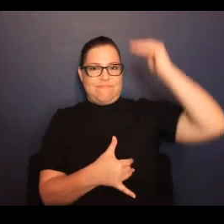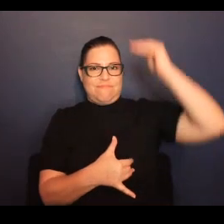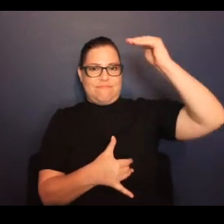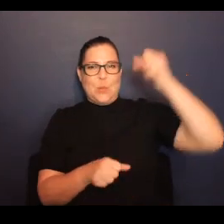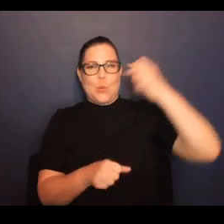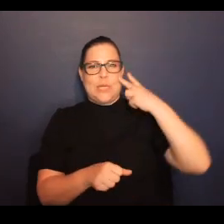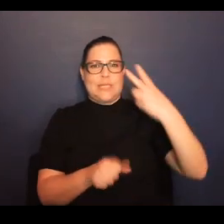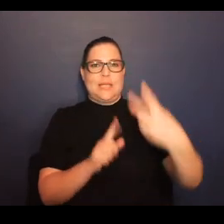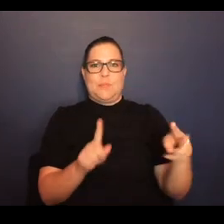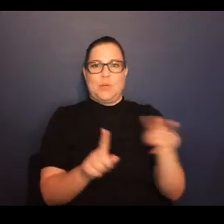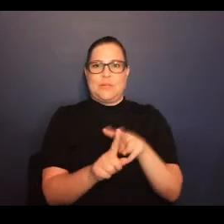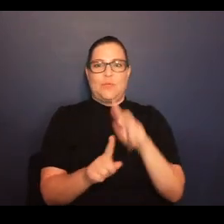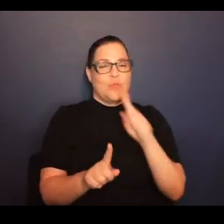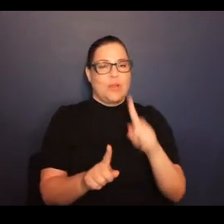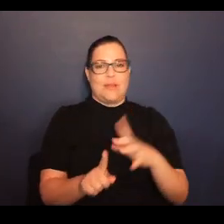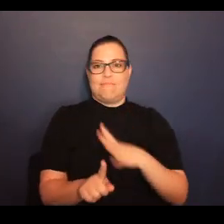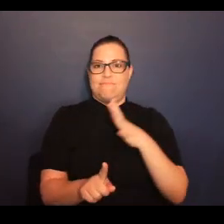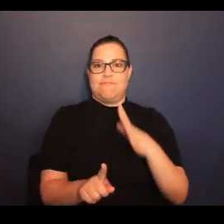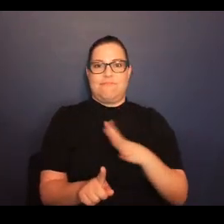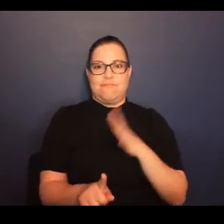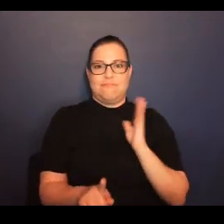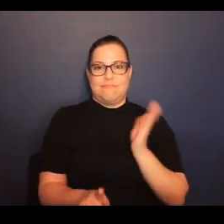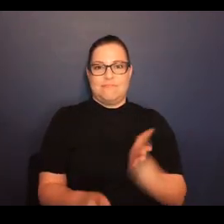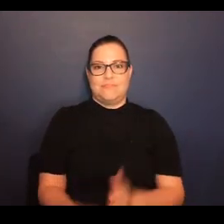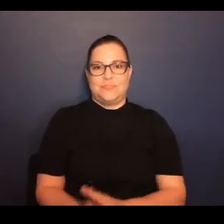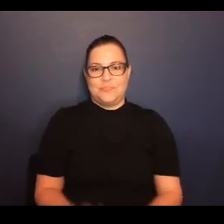in that picture. It's going to be really nice.